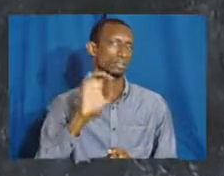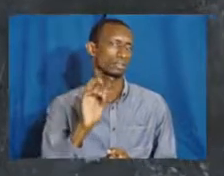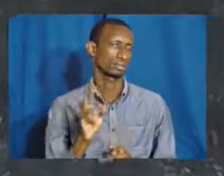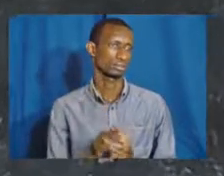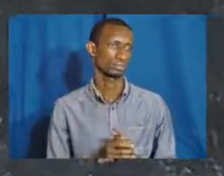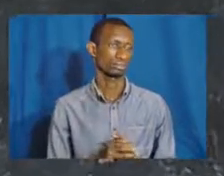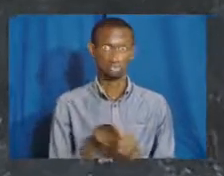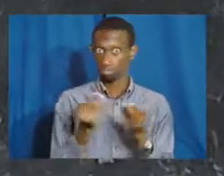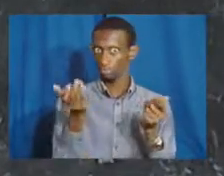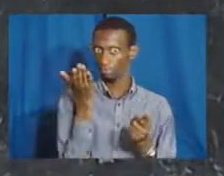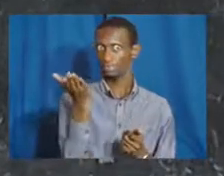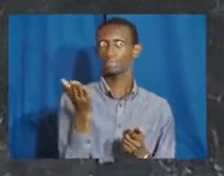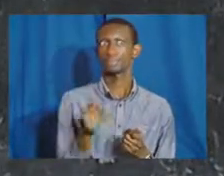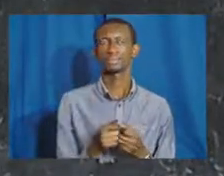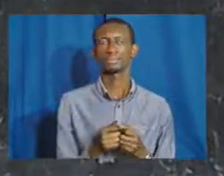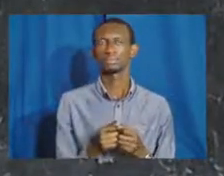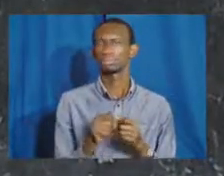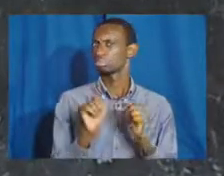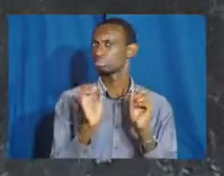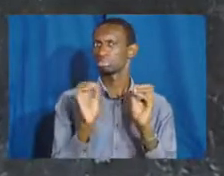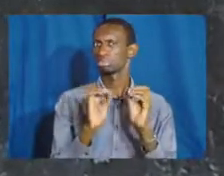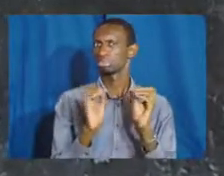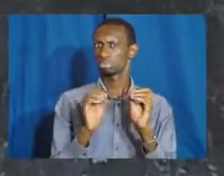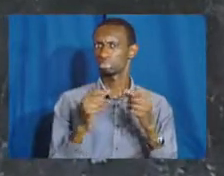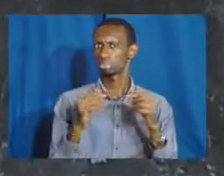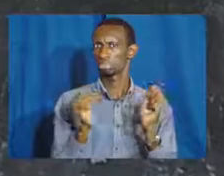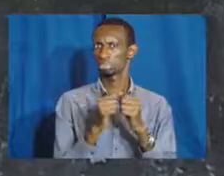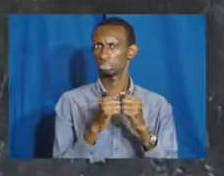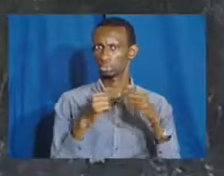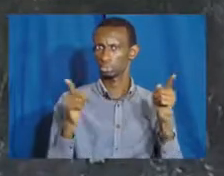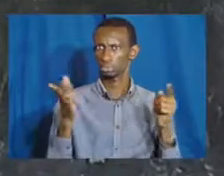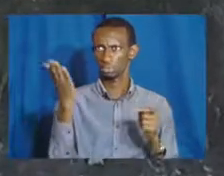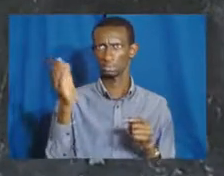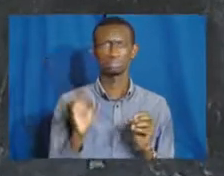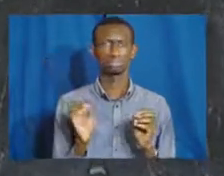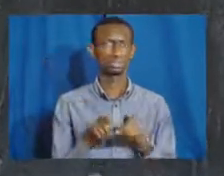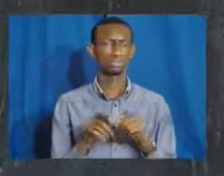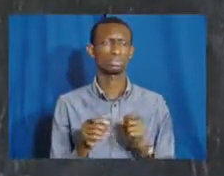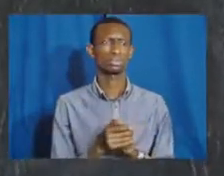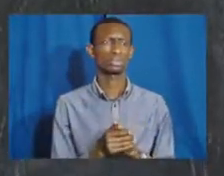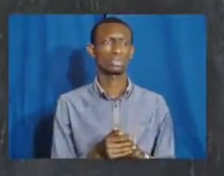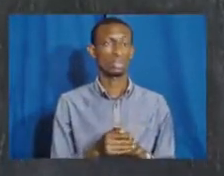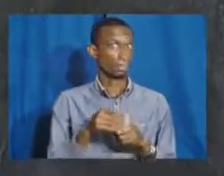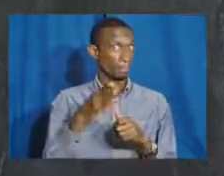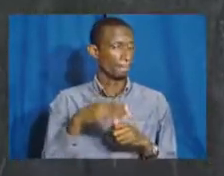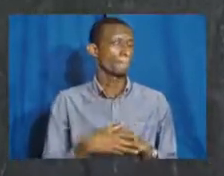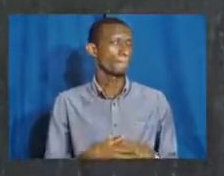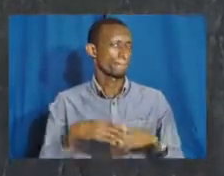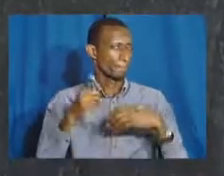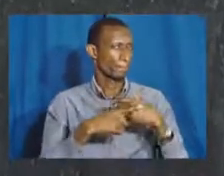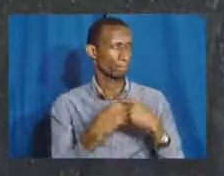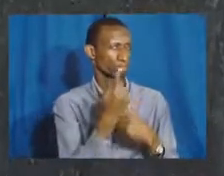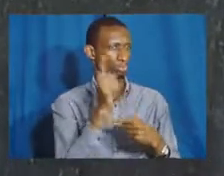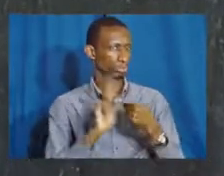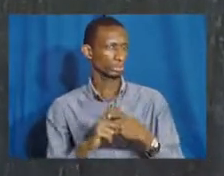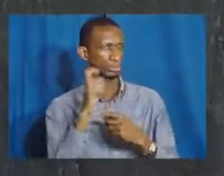different from this one. I'll be having minus 1 plus x equals 0, or